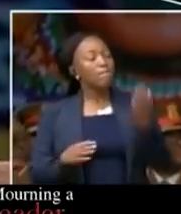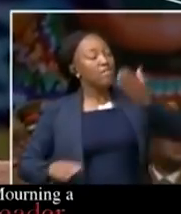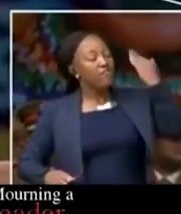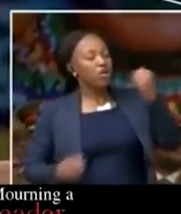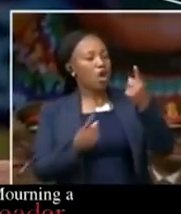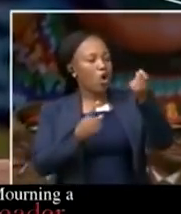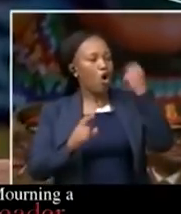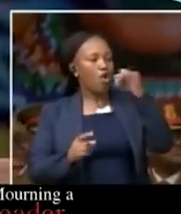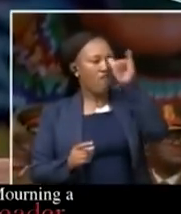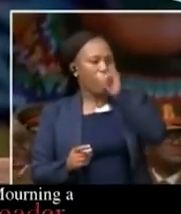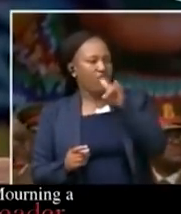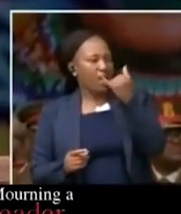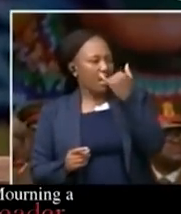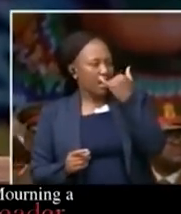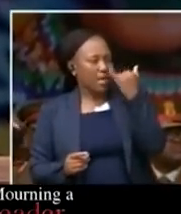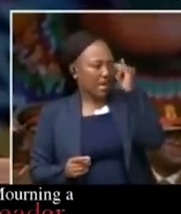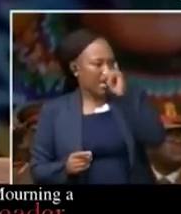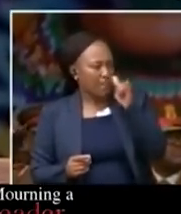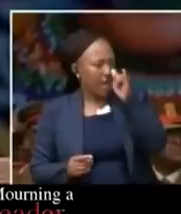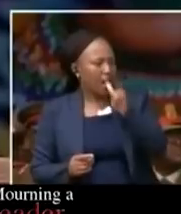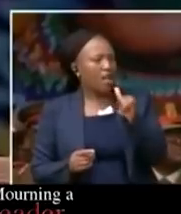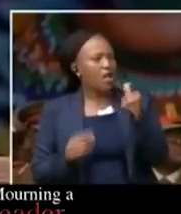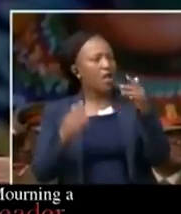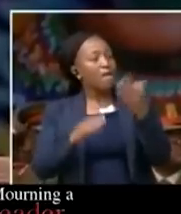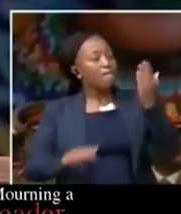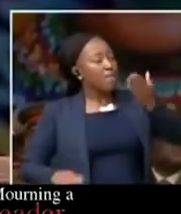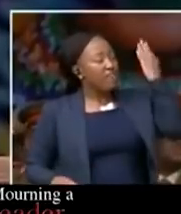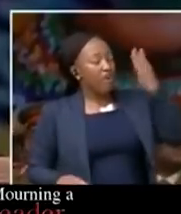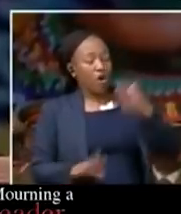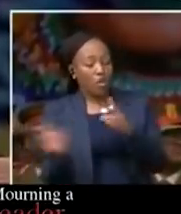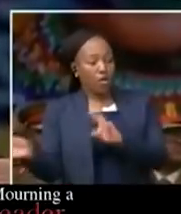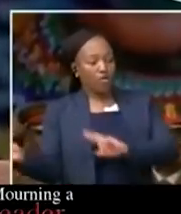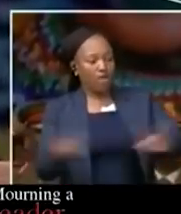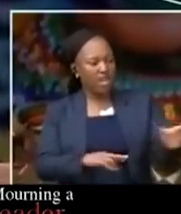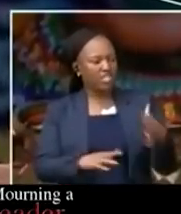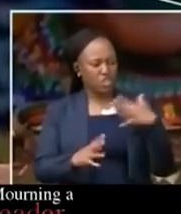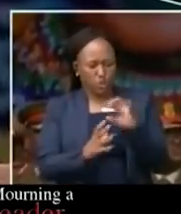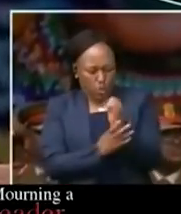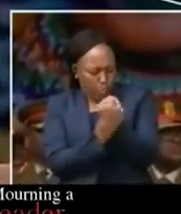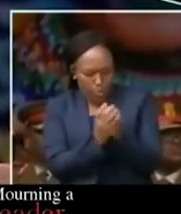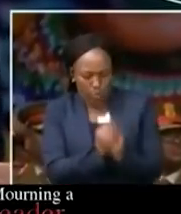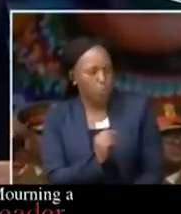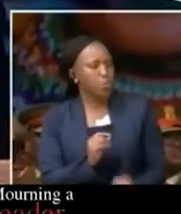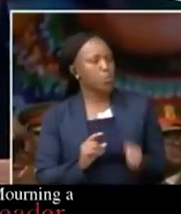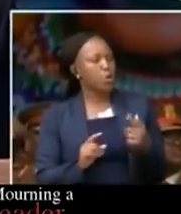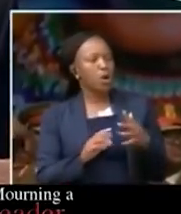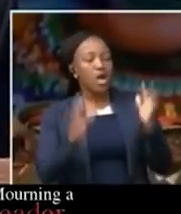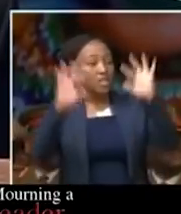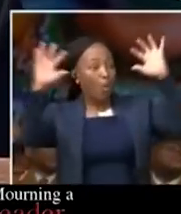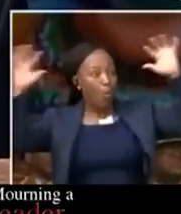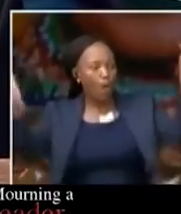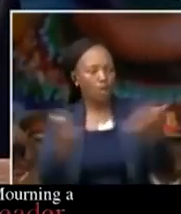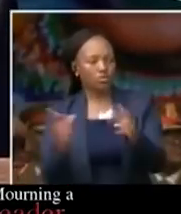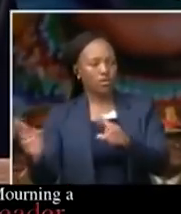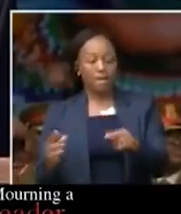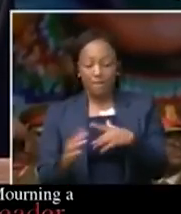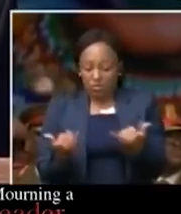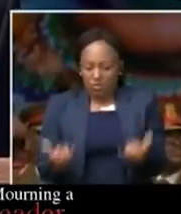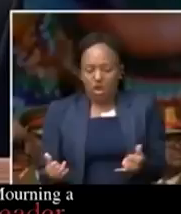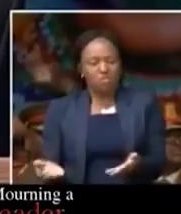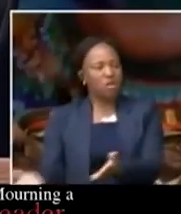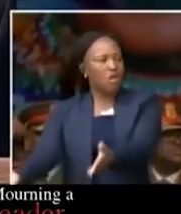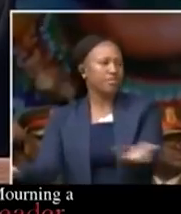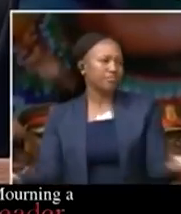criminal. In a funeral of a person they were ready to humiliate in front of the whole world. They are here,